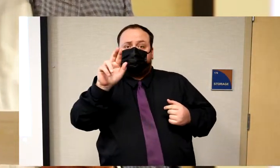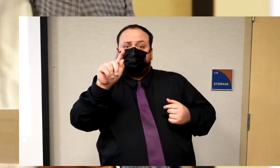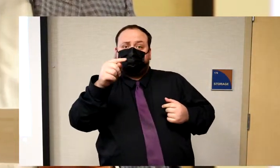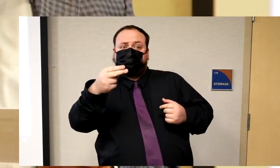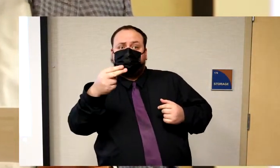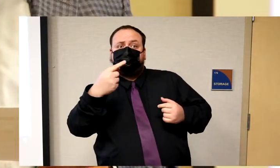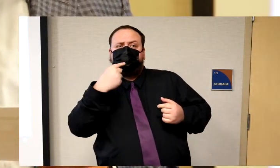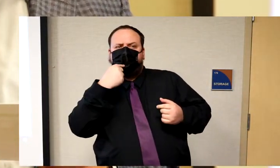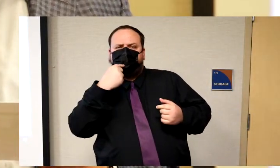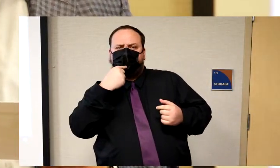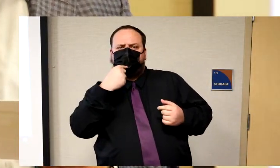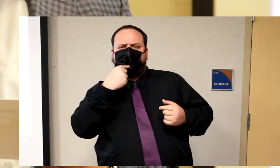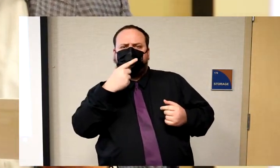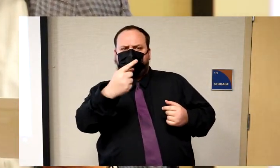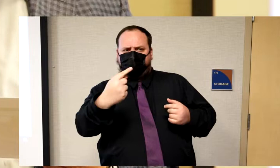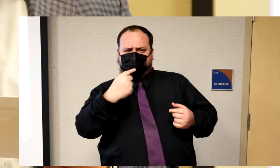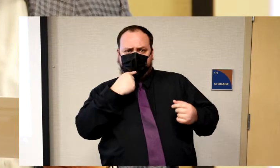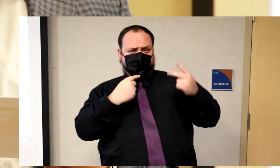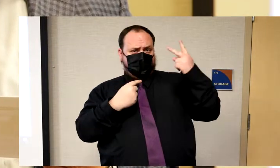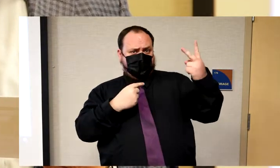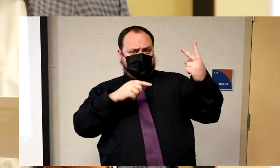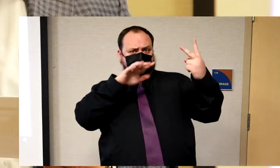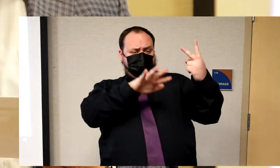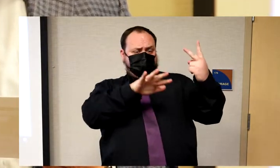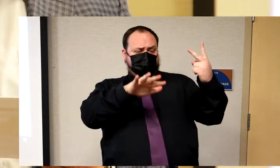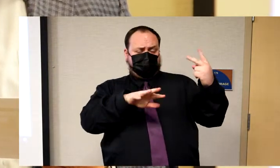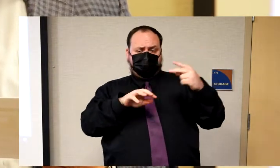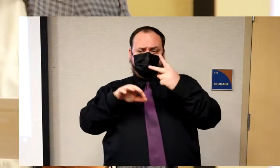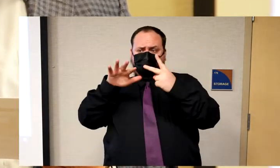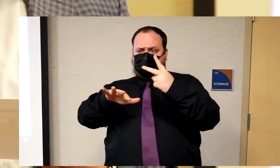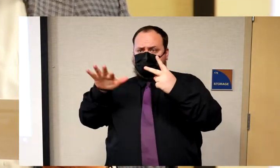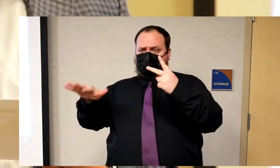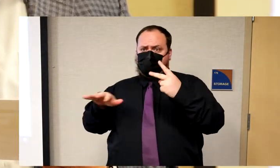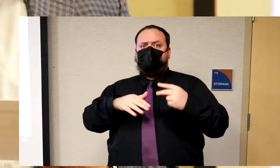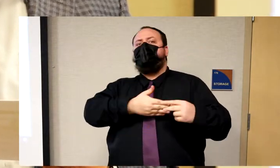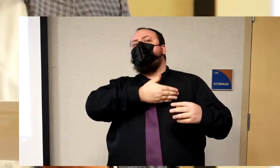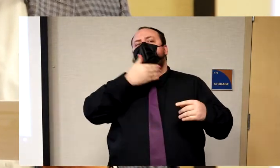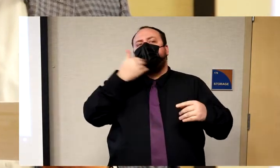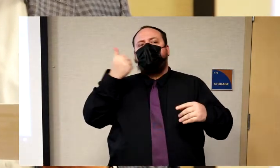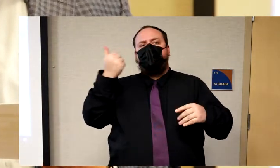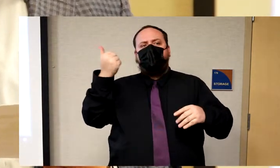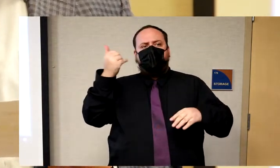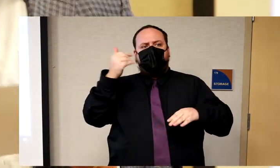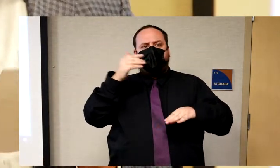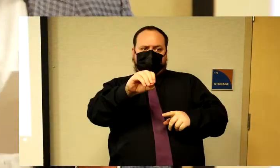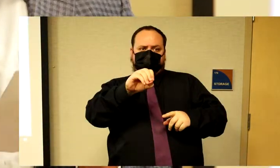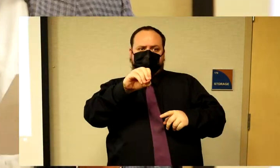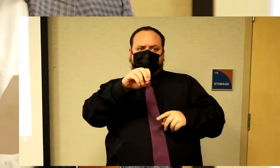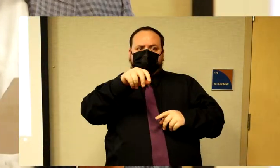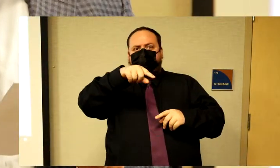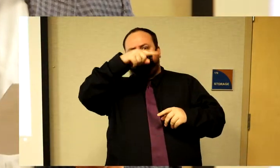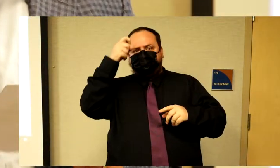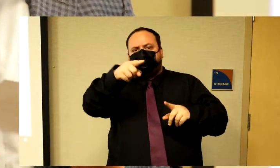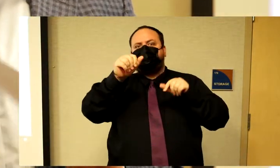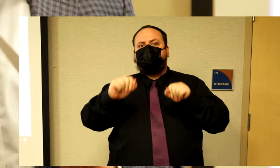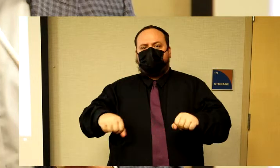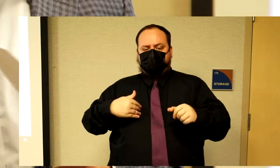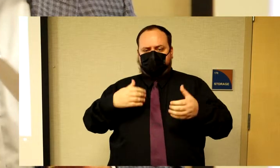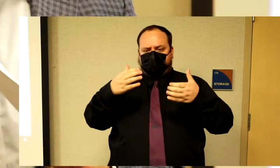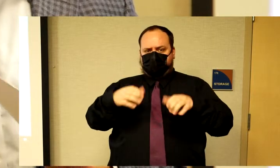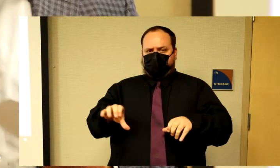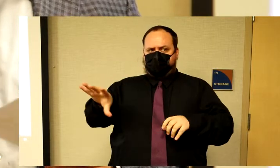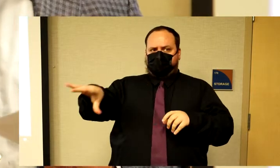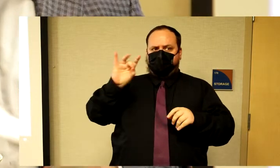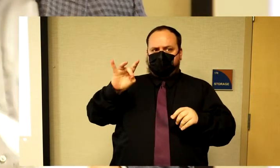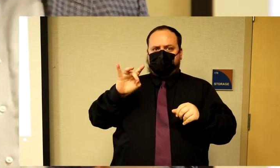you're saying 2 at 55 is better than 3 at 50? Yes. Because you're I going would to have a feel chance to be able to elect